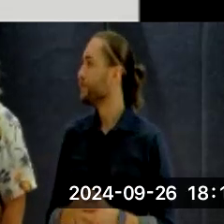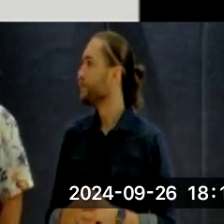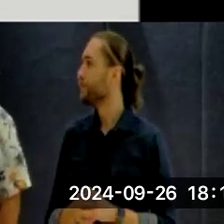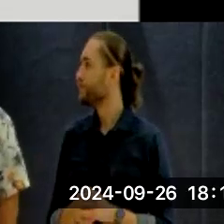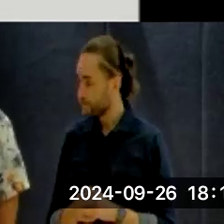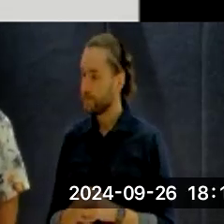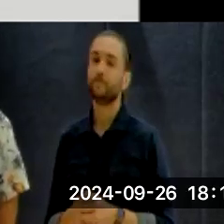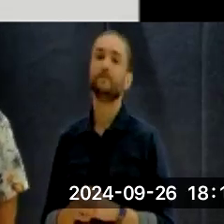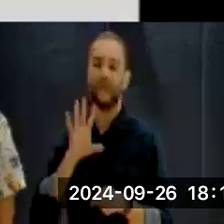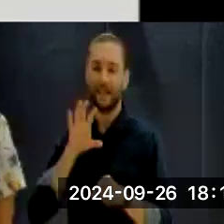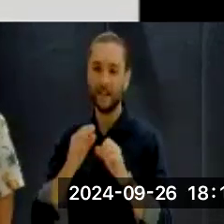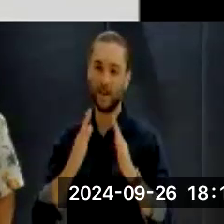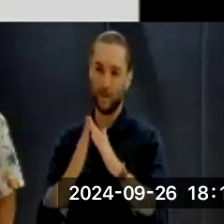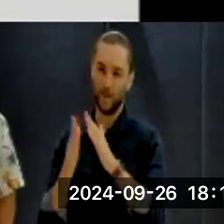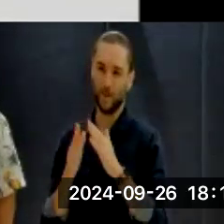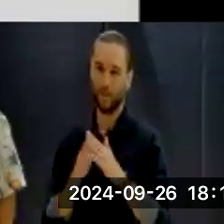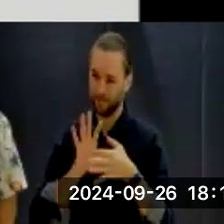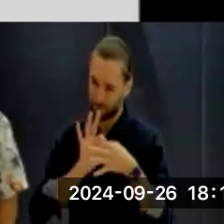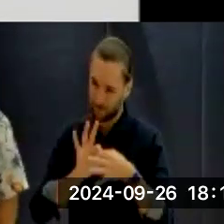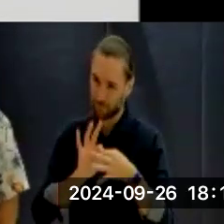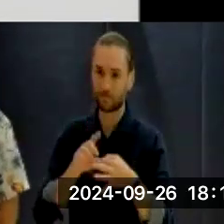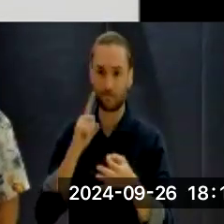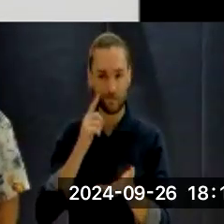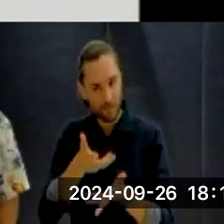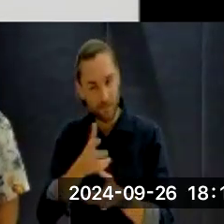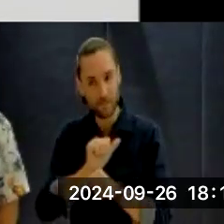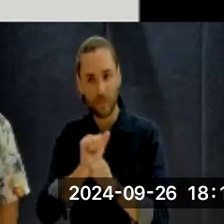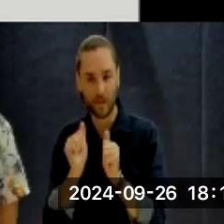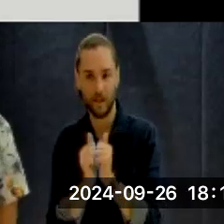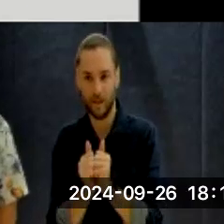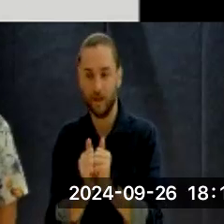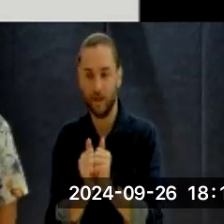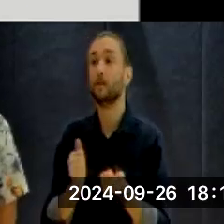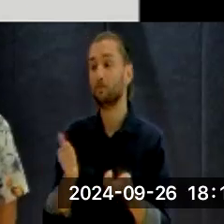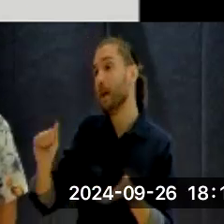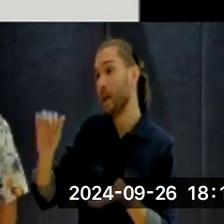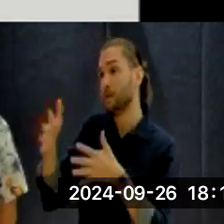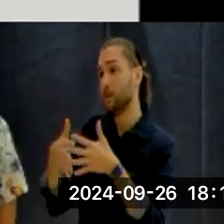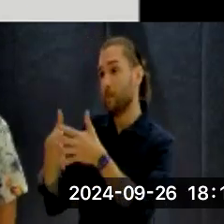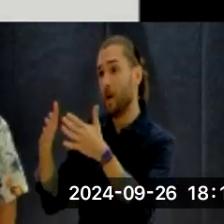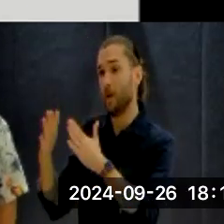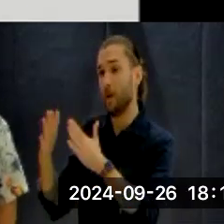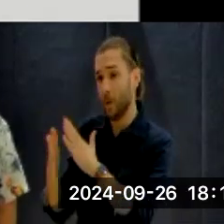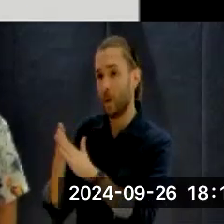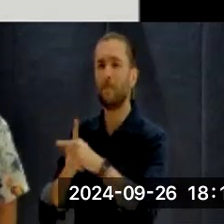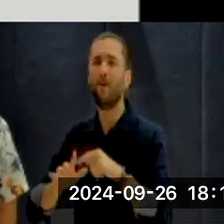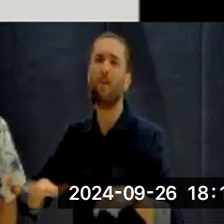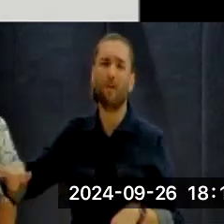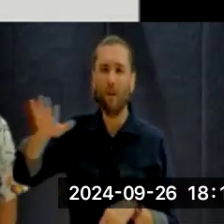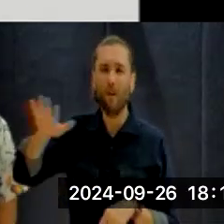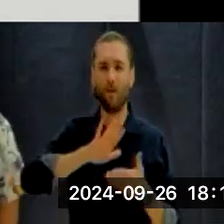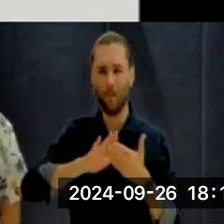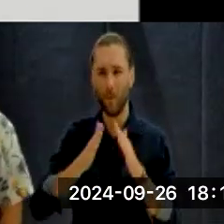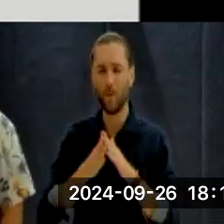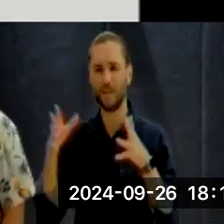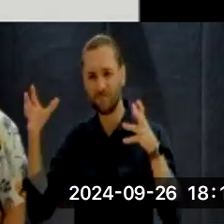within our communities. I have Asian American communities here, but we really need to work within our communities to reduce the stigma, to allow people to